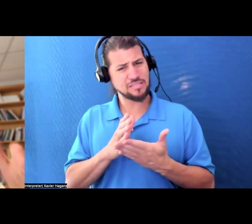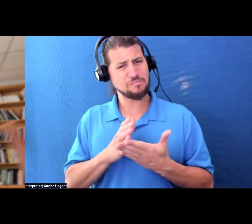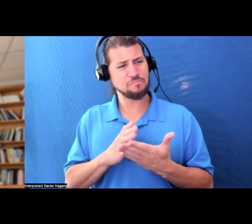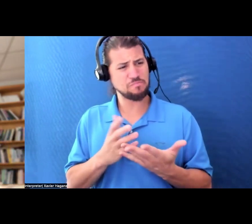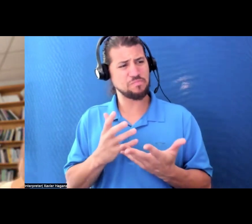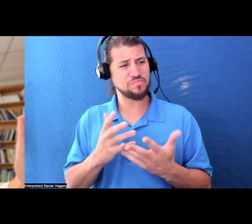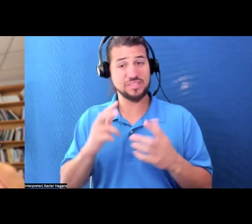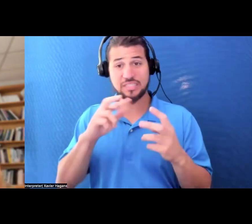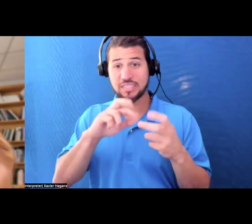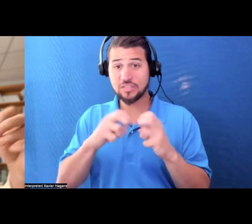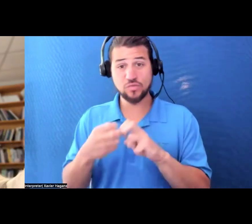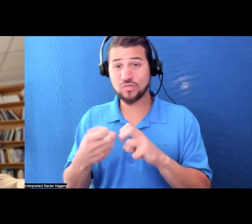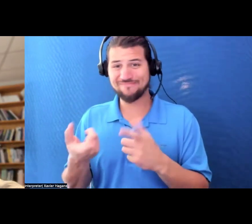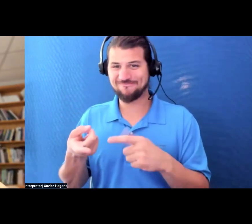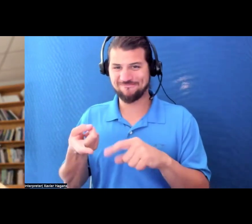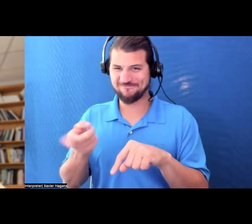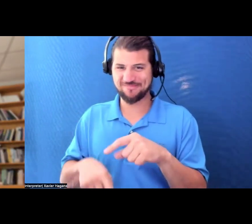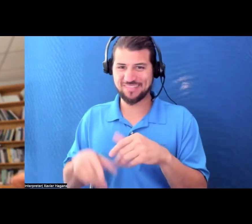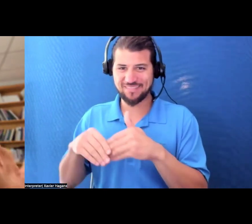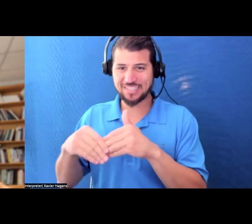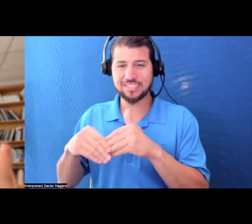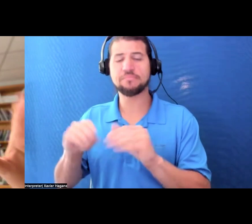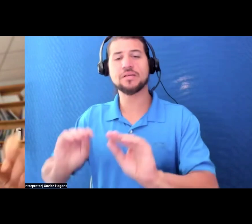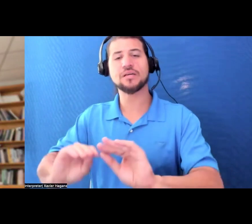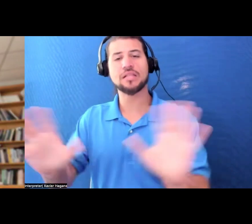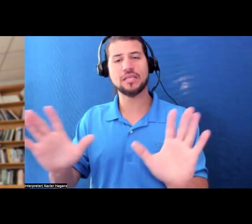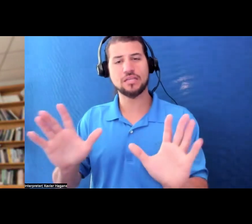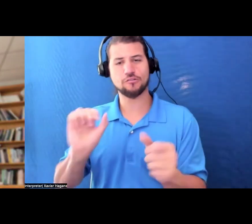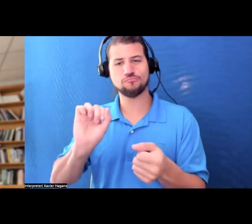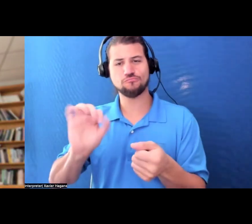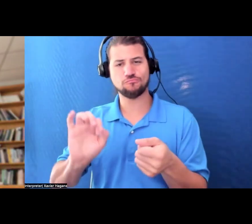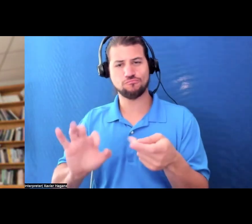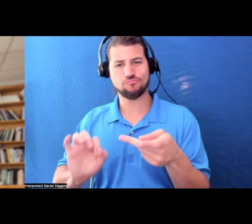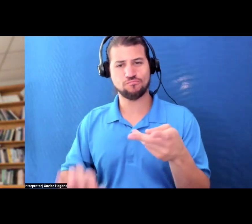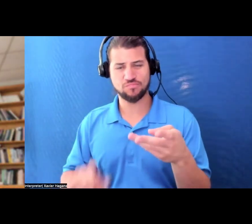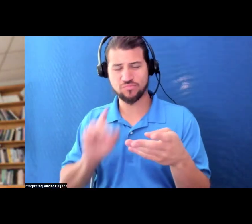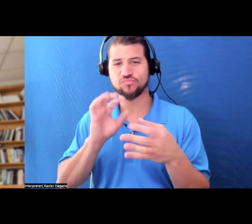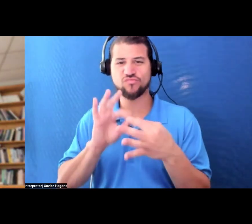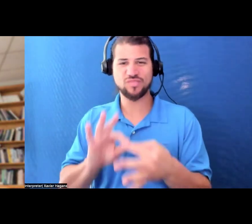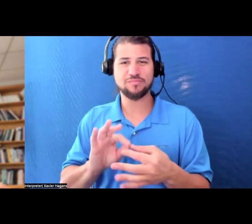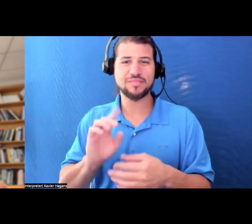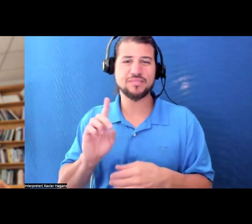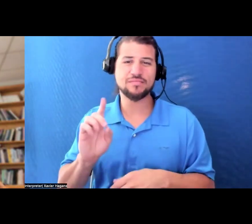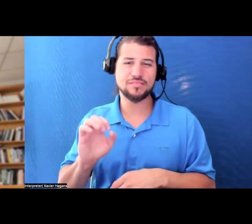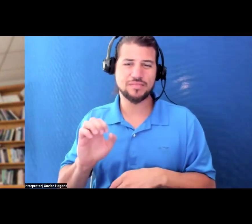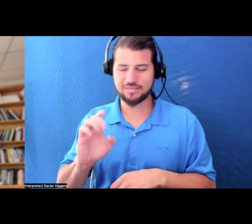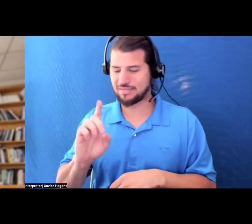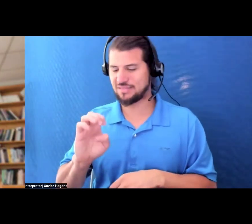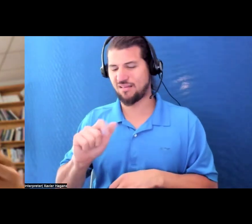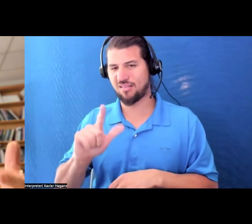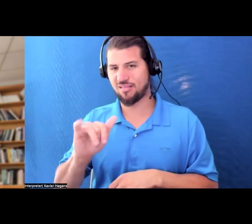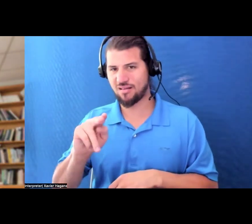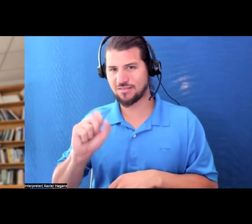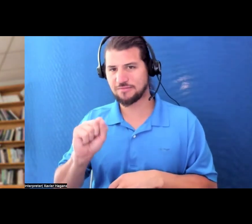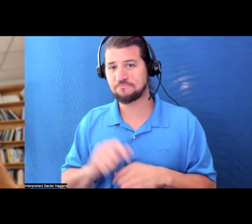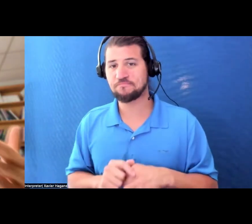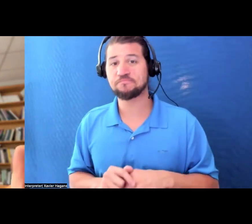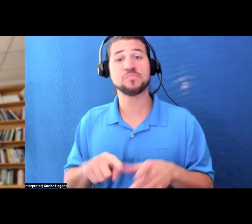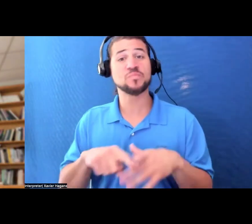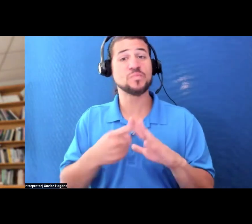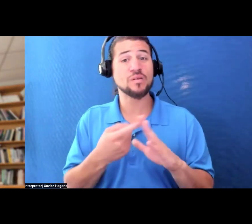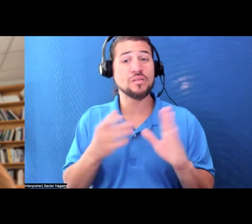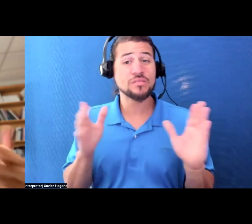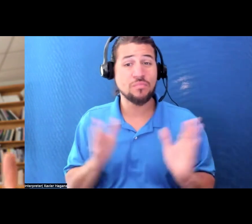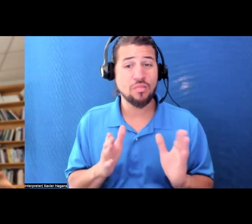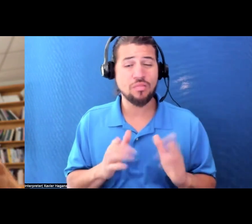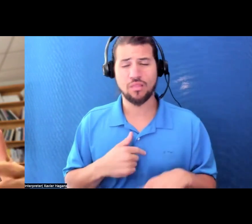issues that you can't be flexible on and just being clear on what they are when it comes to deadlines. And then starting small and working on improving